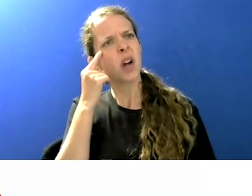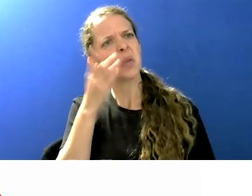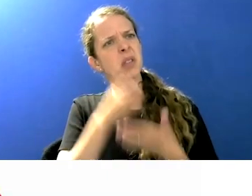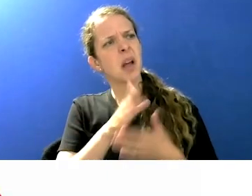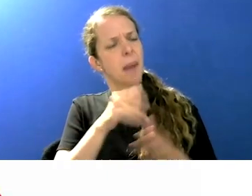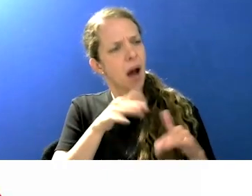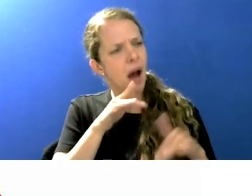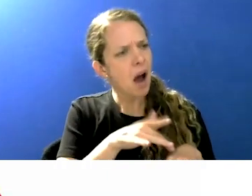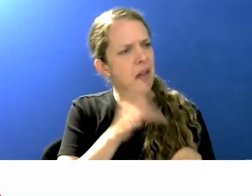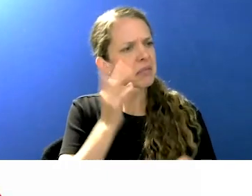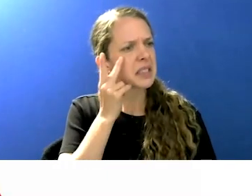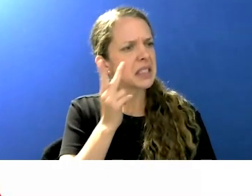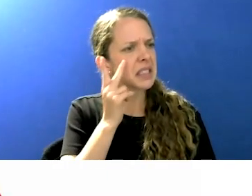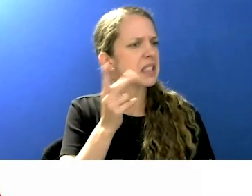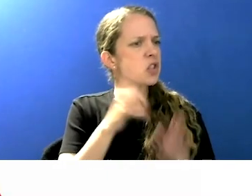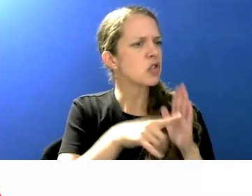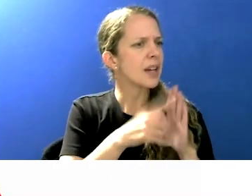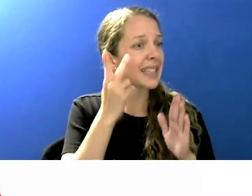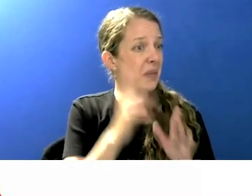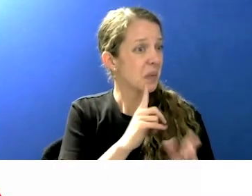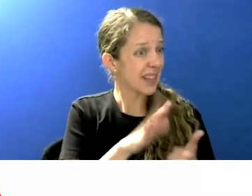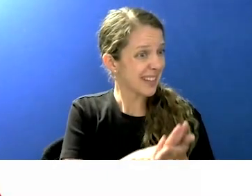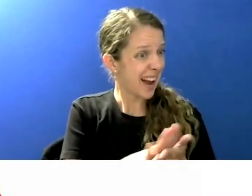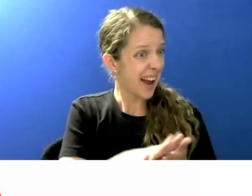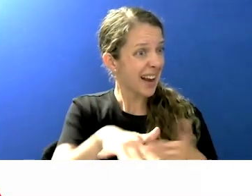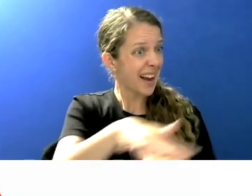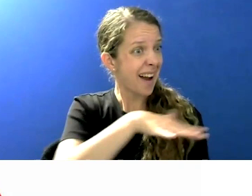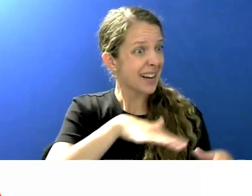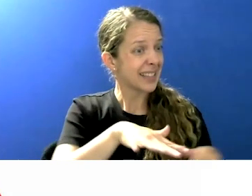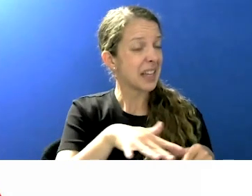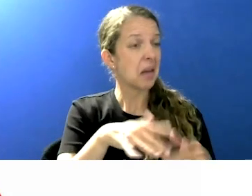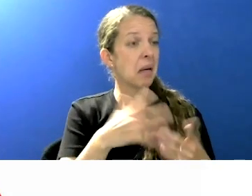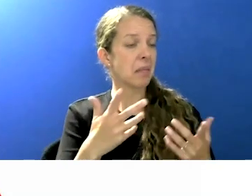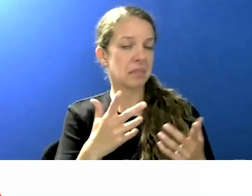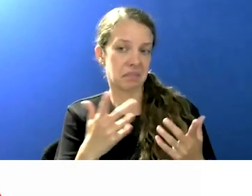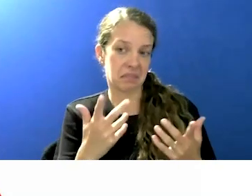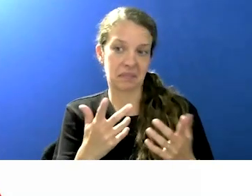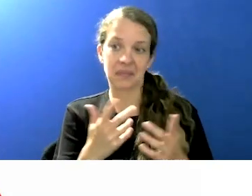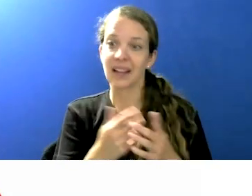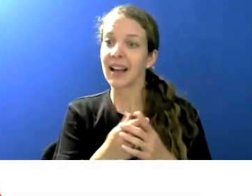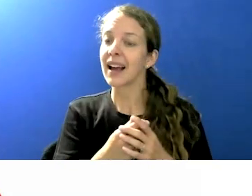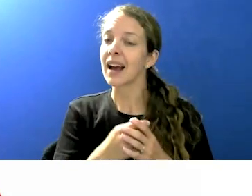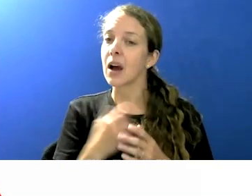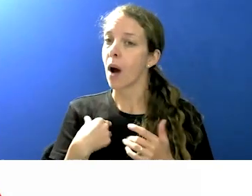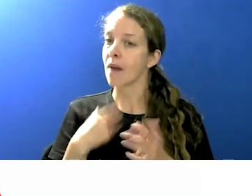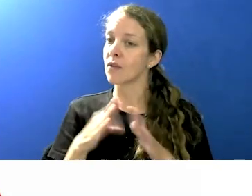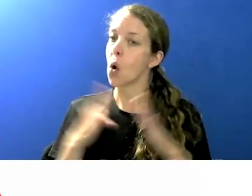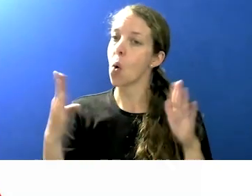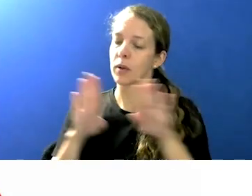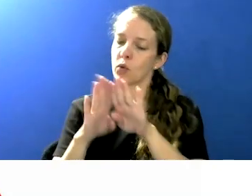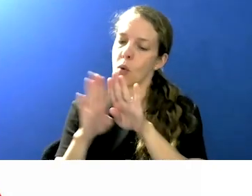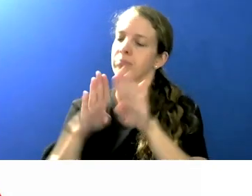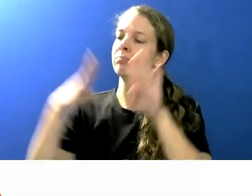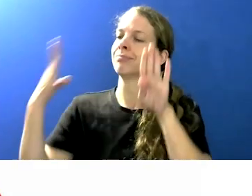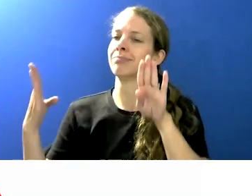and check it out to see if it's like the really nice space that you're talking about. Like I said, that we have an open door policy, so